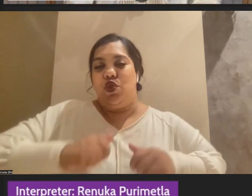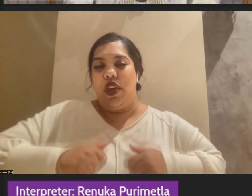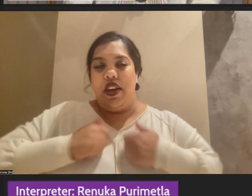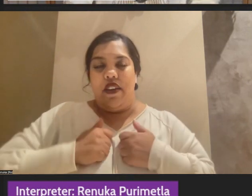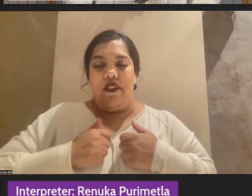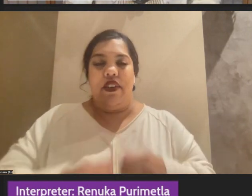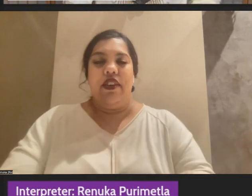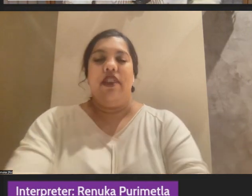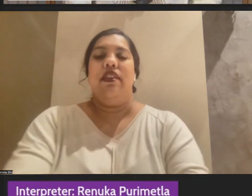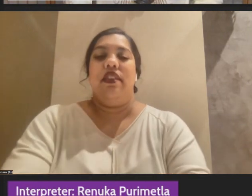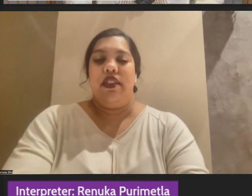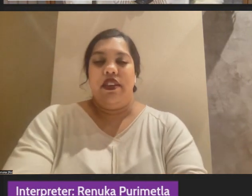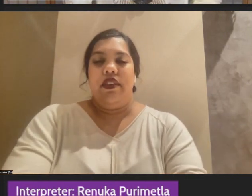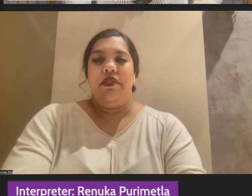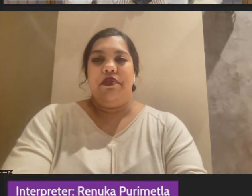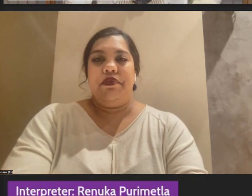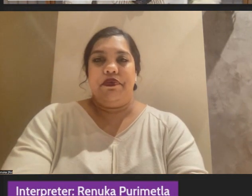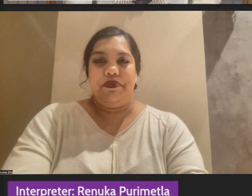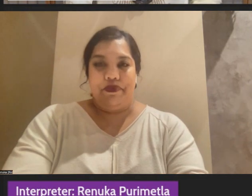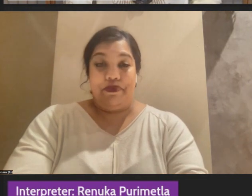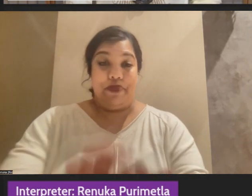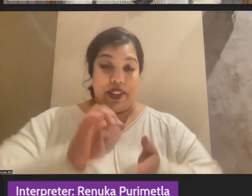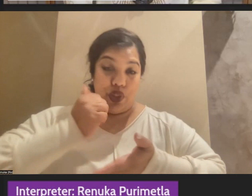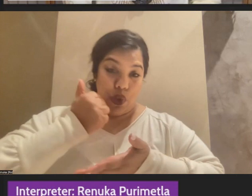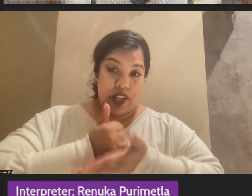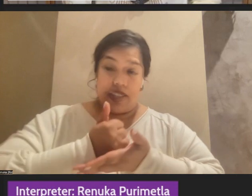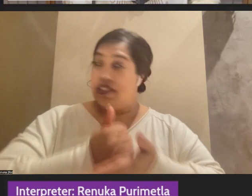to life. And so it is.